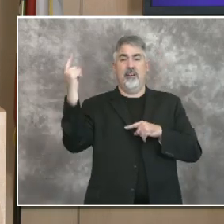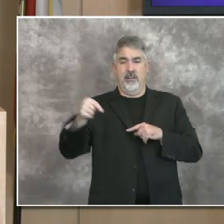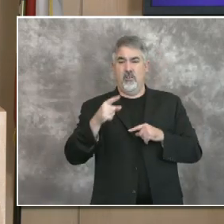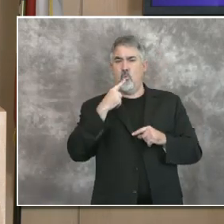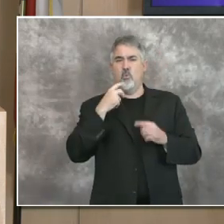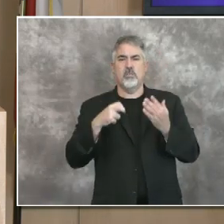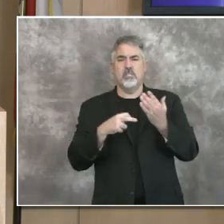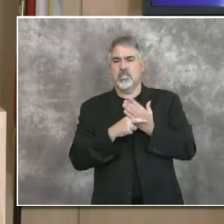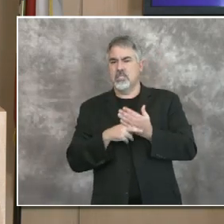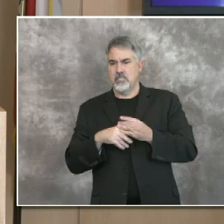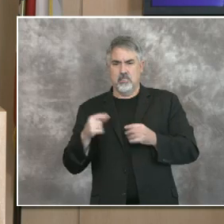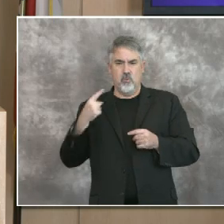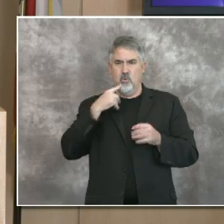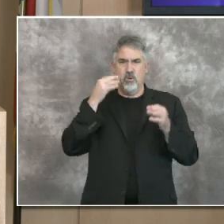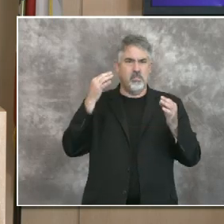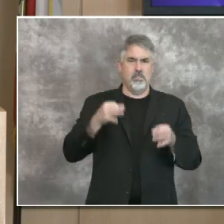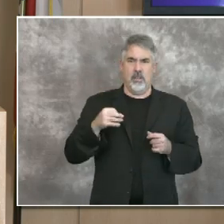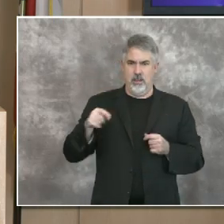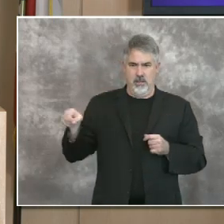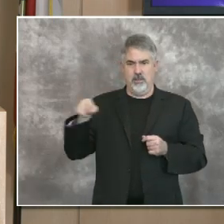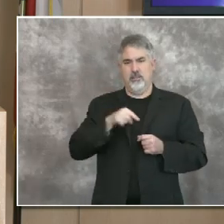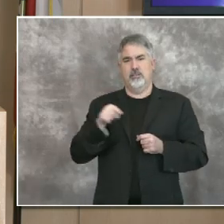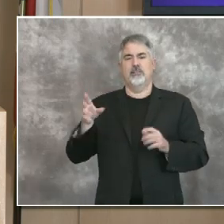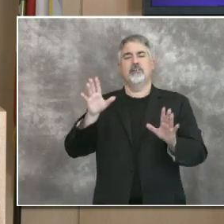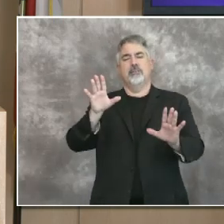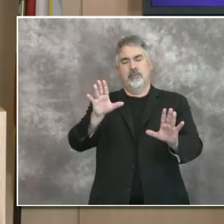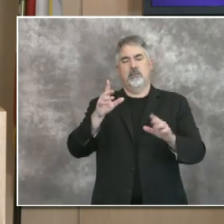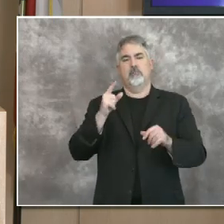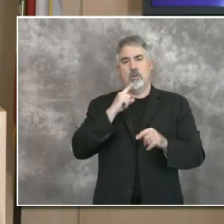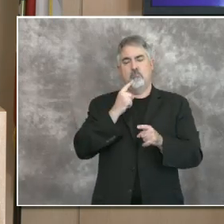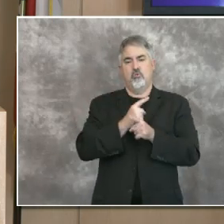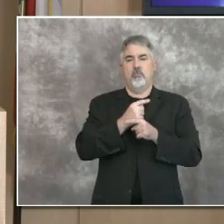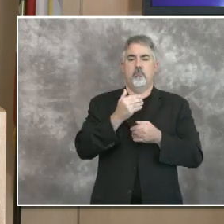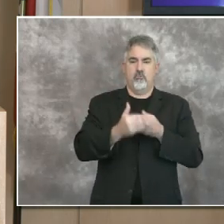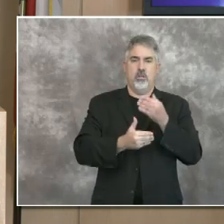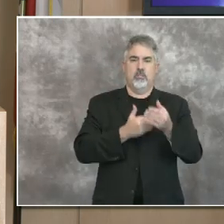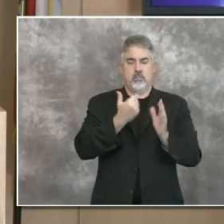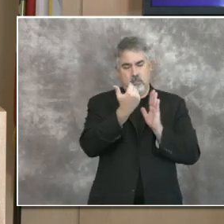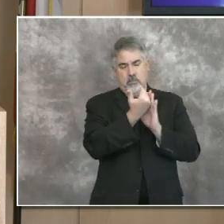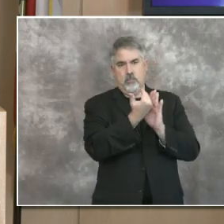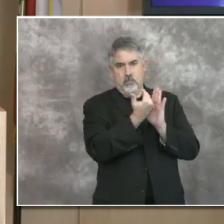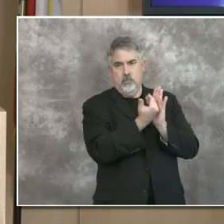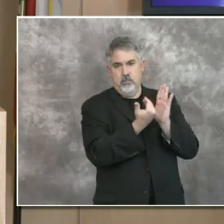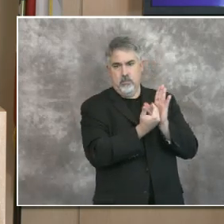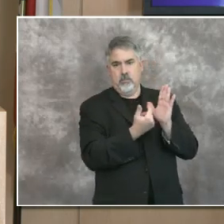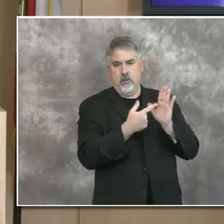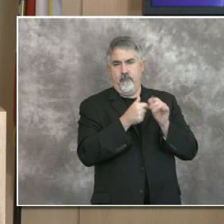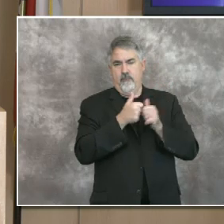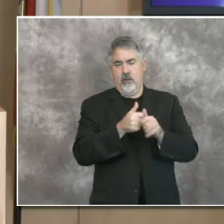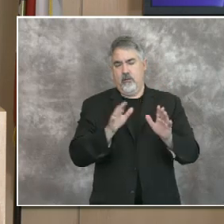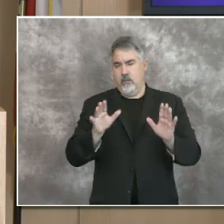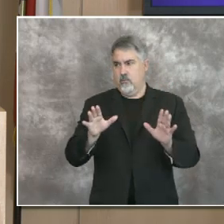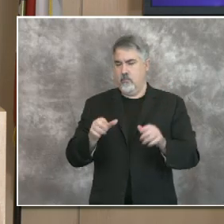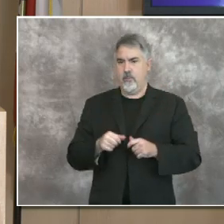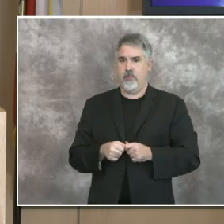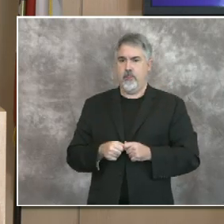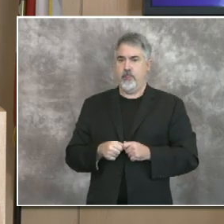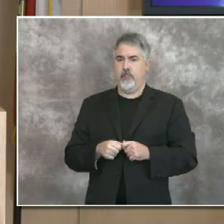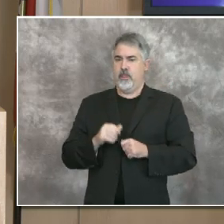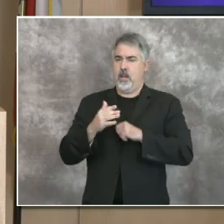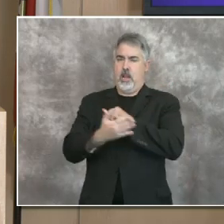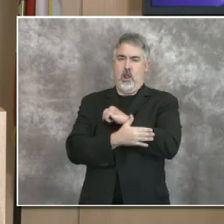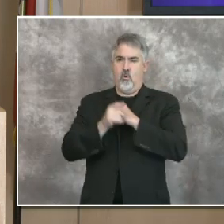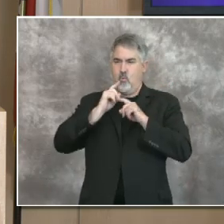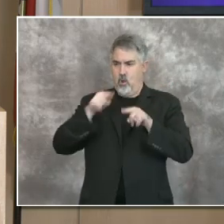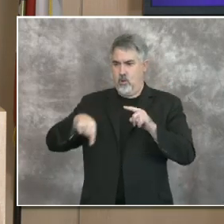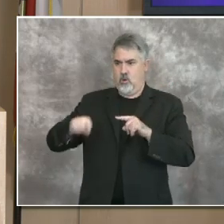would like to see is the most appropriate steps taken to ensure the broadest possible compliance with the orders countywide. Again, achieving the